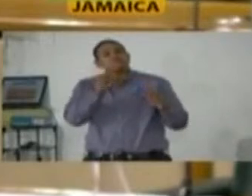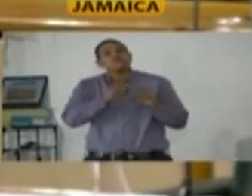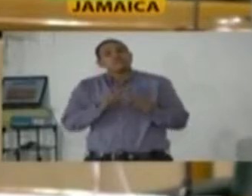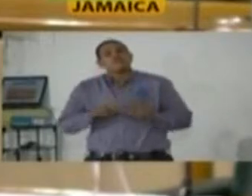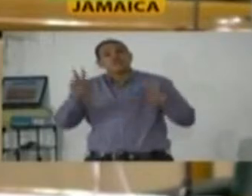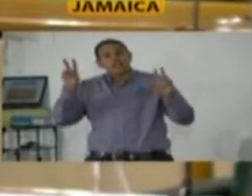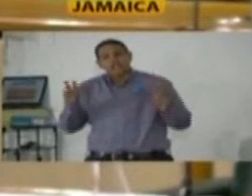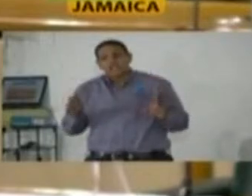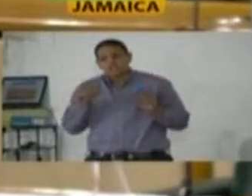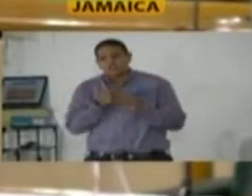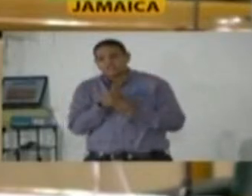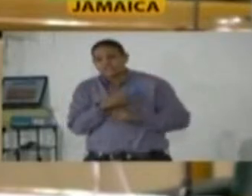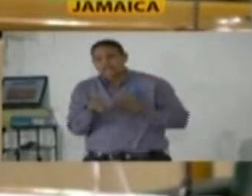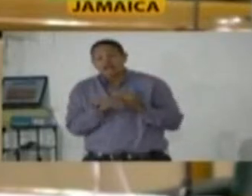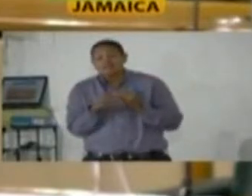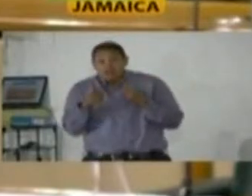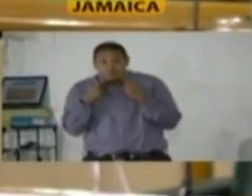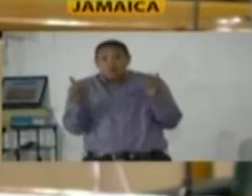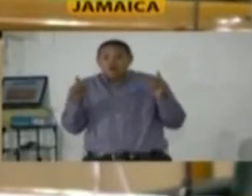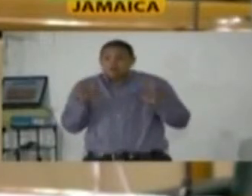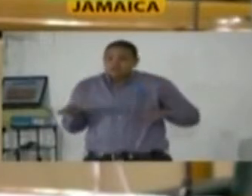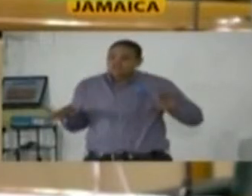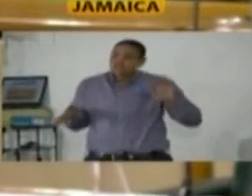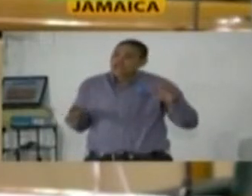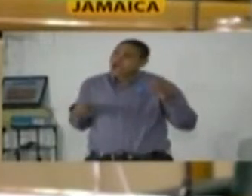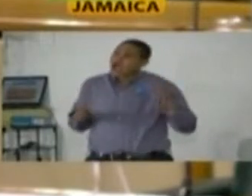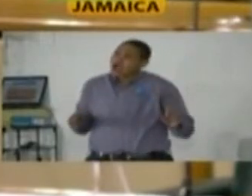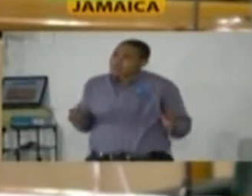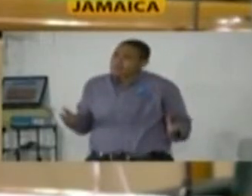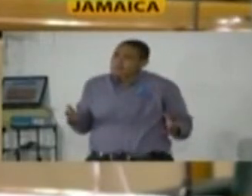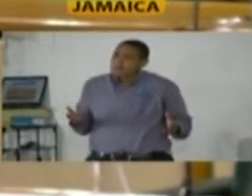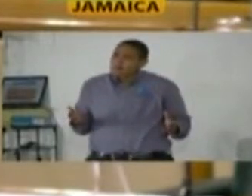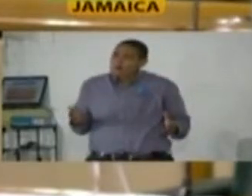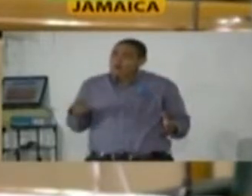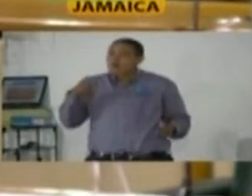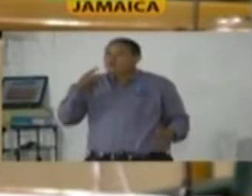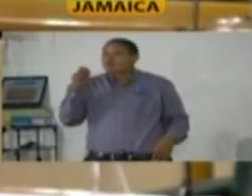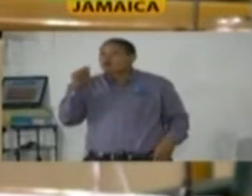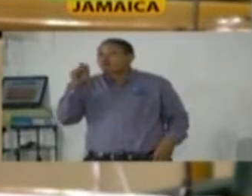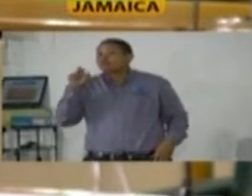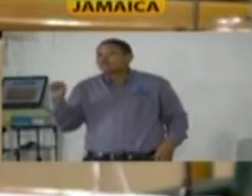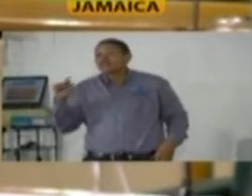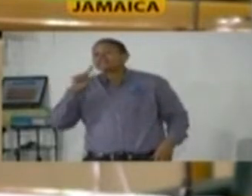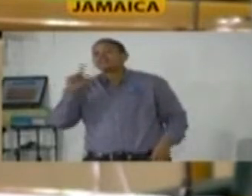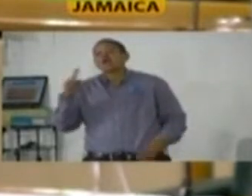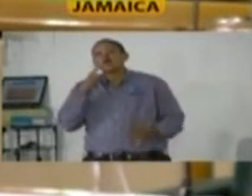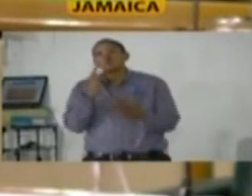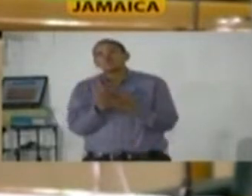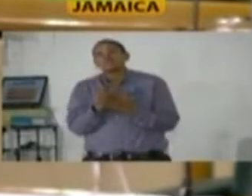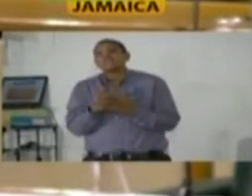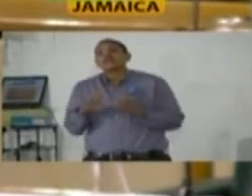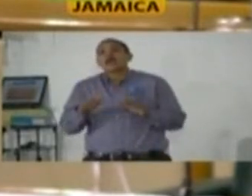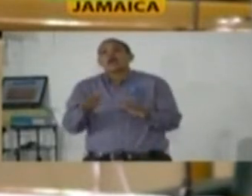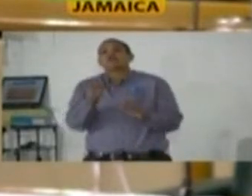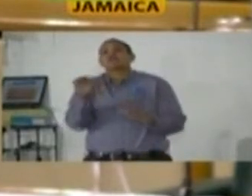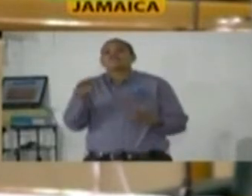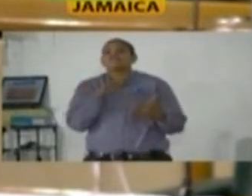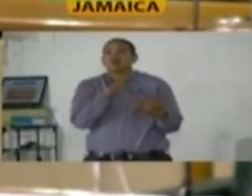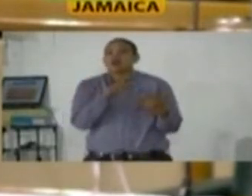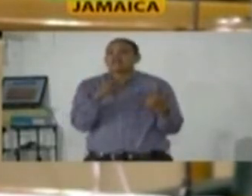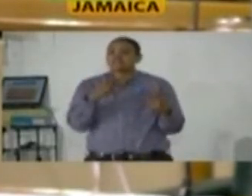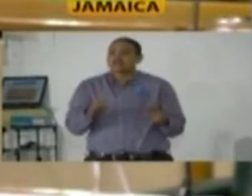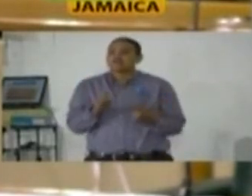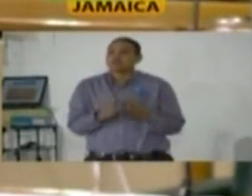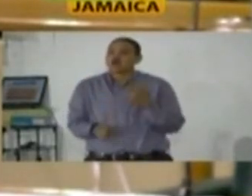and challenges pertaining to children as victims, perpetrators, and witnesses of acts of violence and abuse. Also,